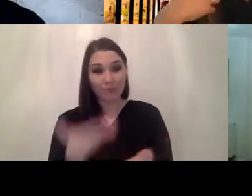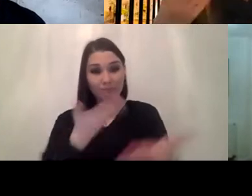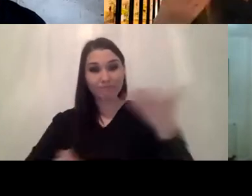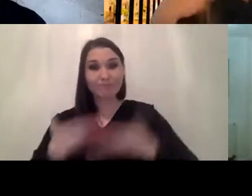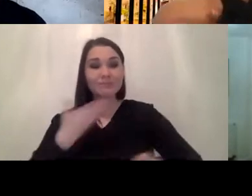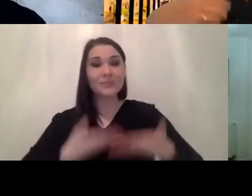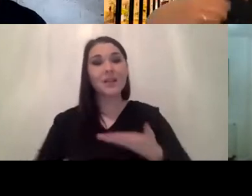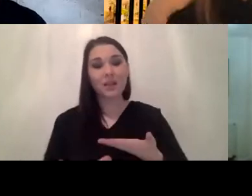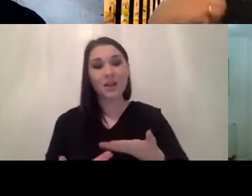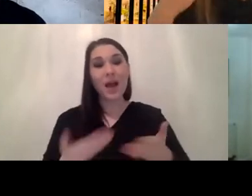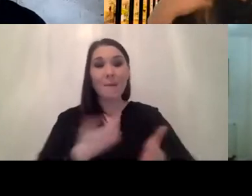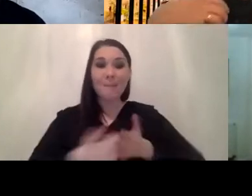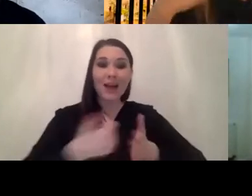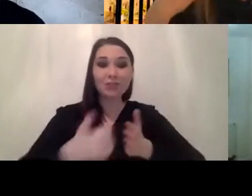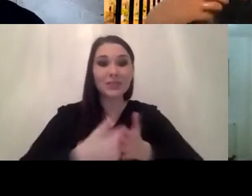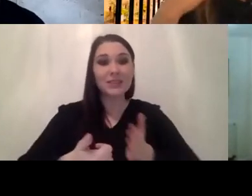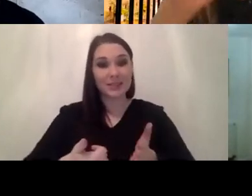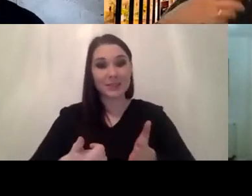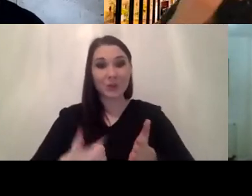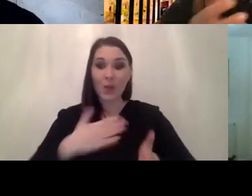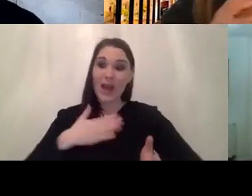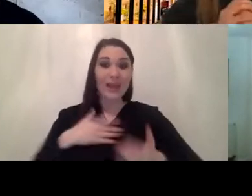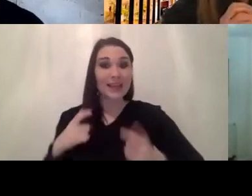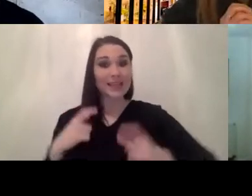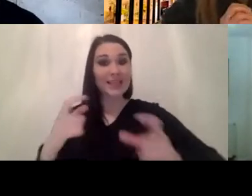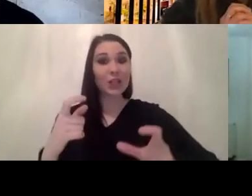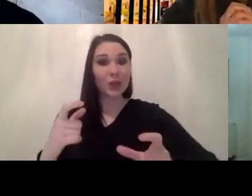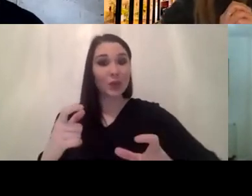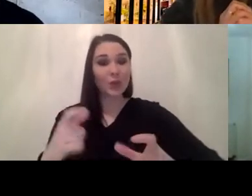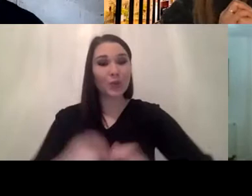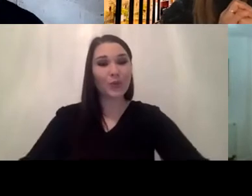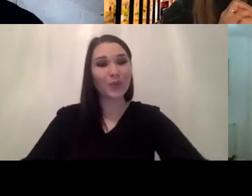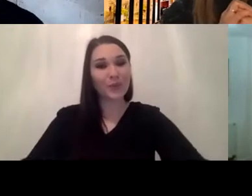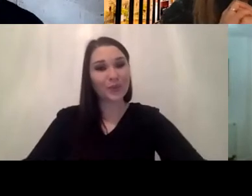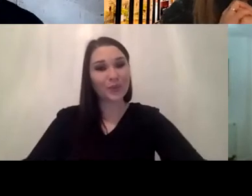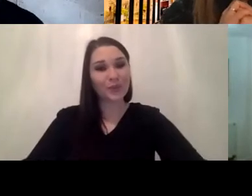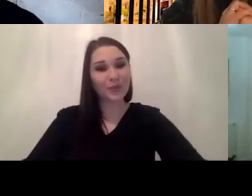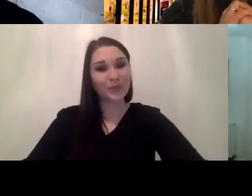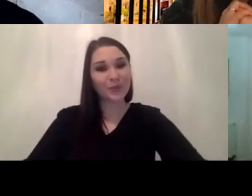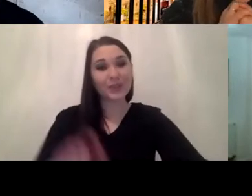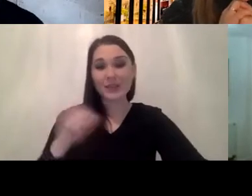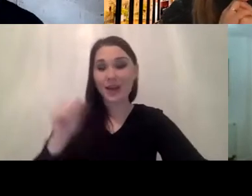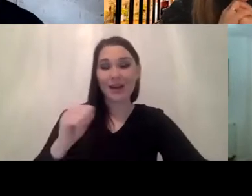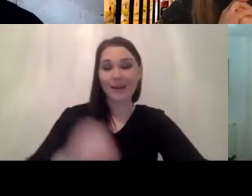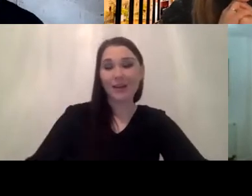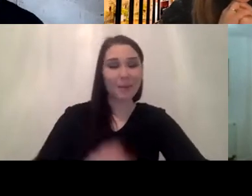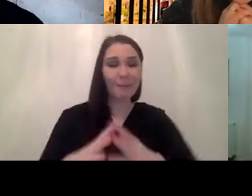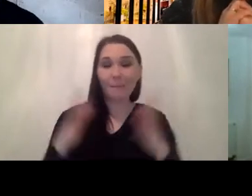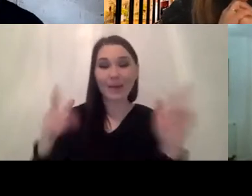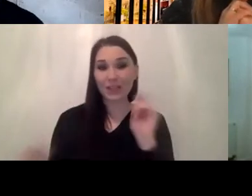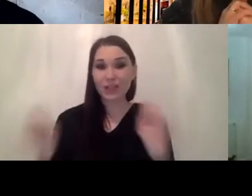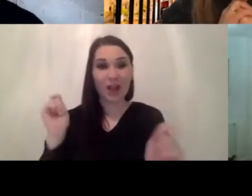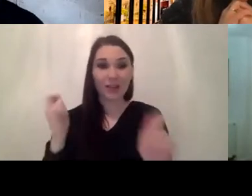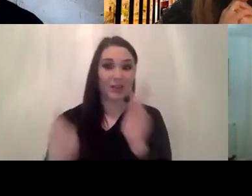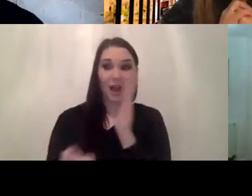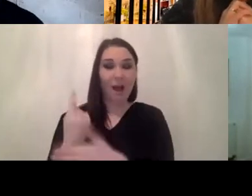patterns that you would like to continue, doing? Yeah, of course it was a big change, when it all